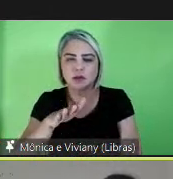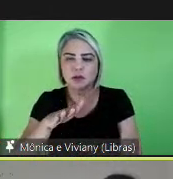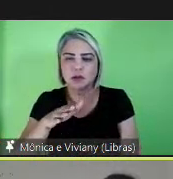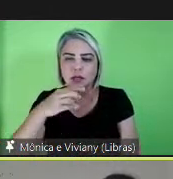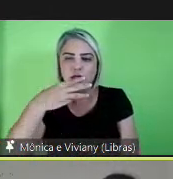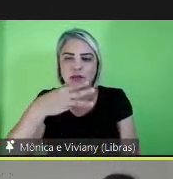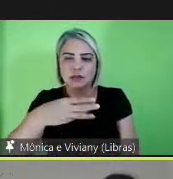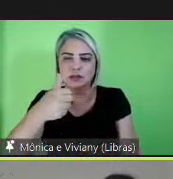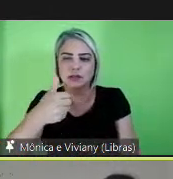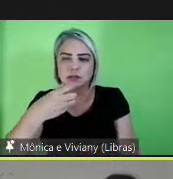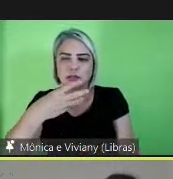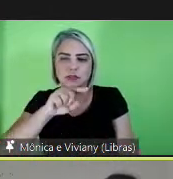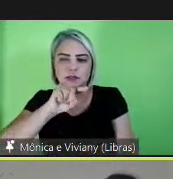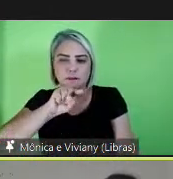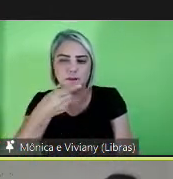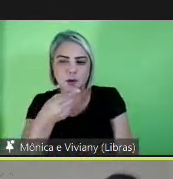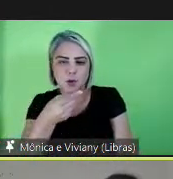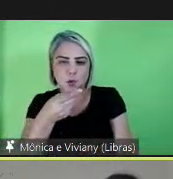of approximately